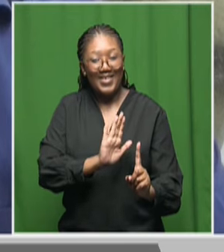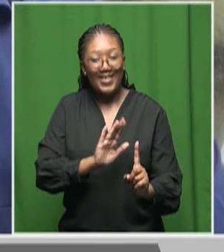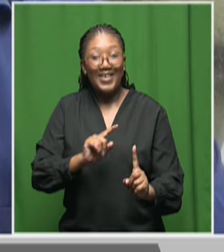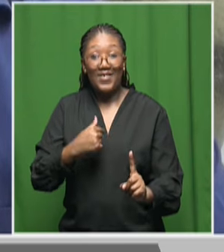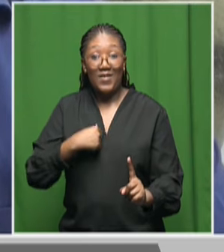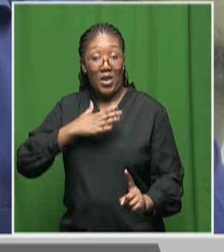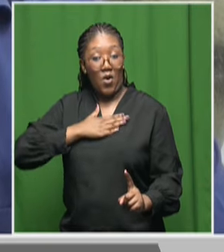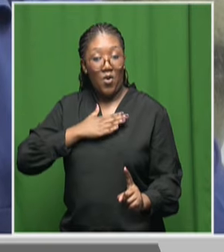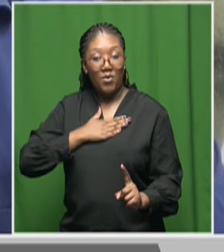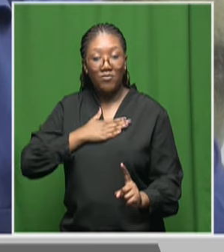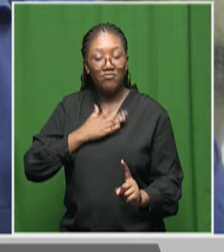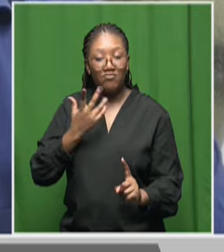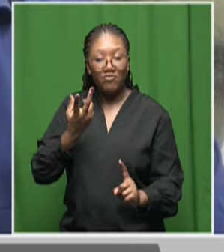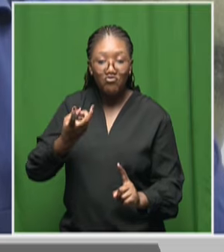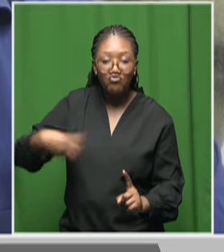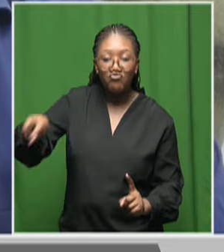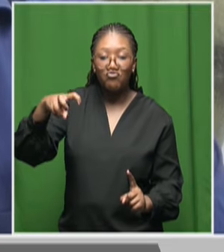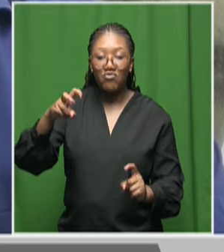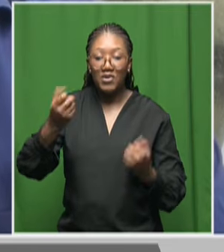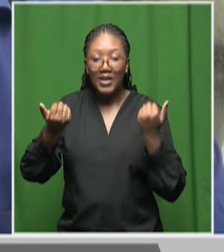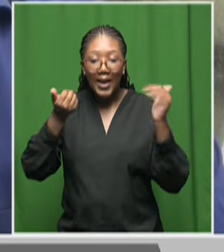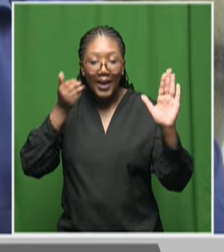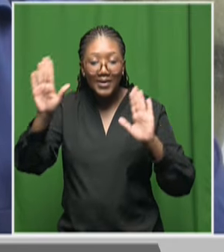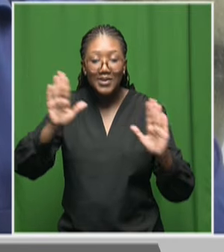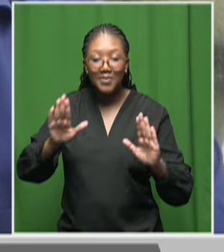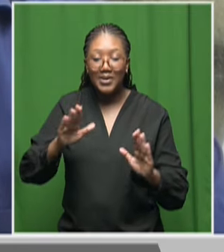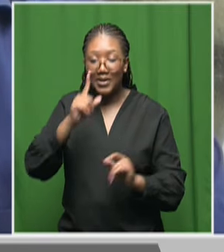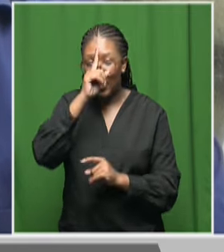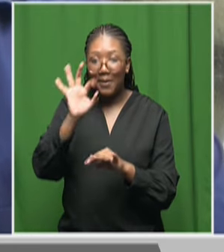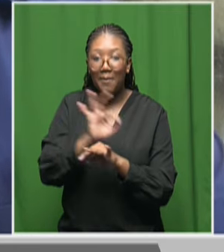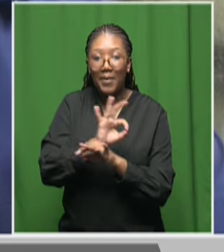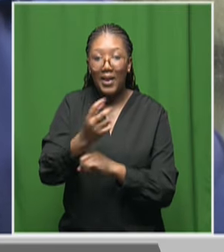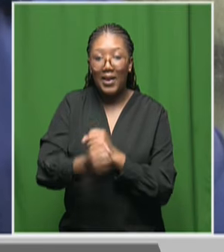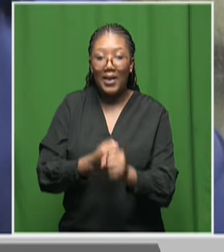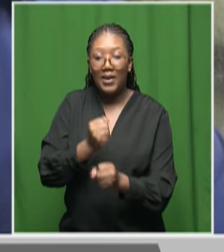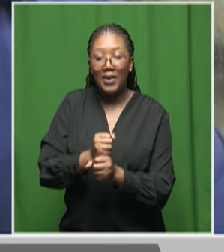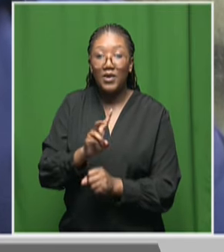solo exhibition come 2027, right? That's a wonderful feat as well.